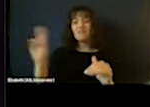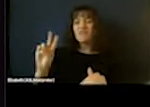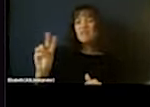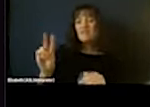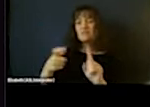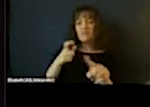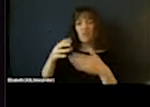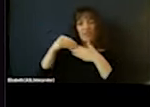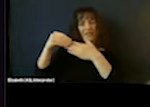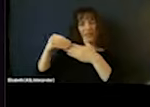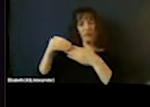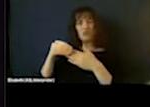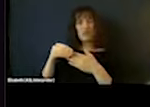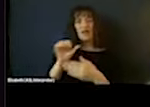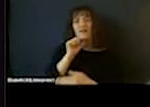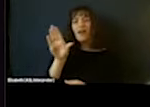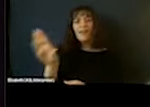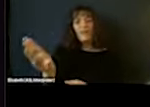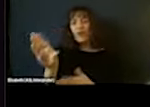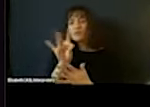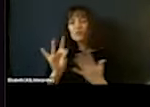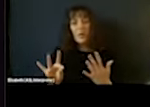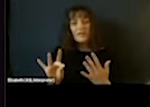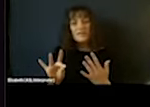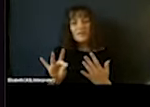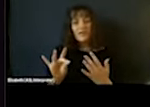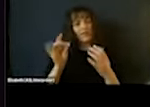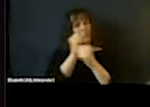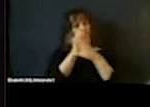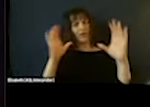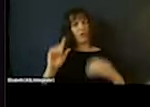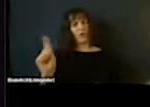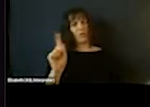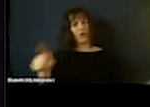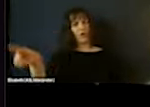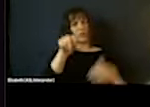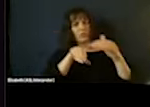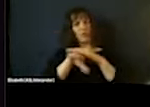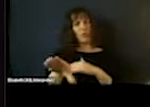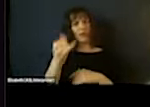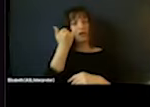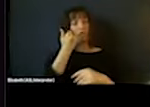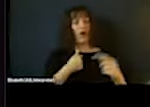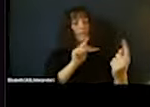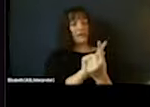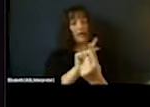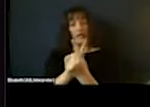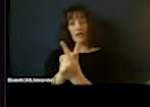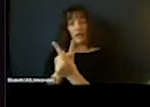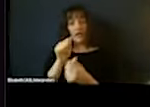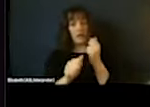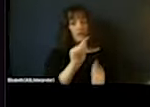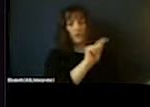where were you born? So where did you born? If I ask you in person, where were you born? And who's